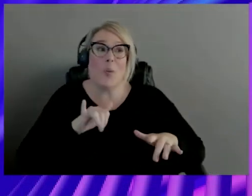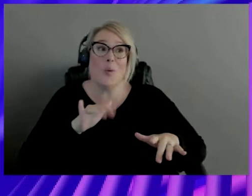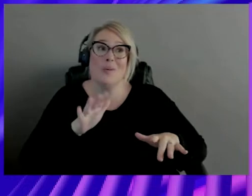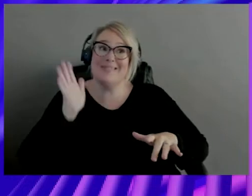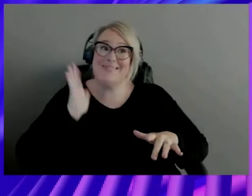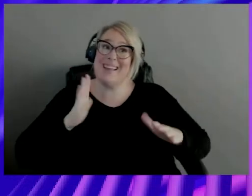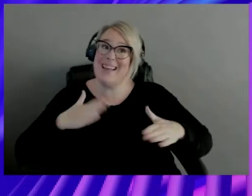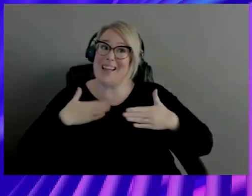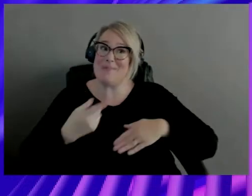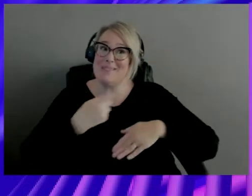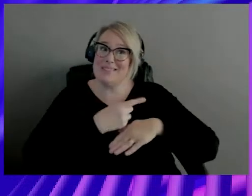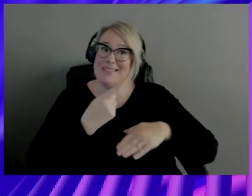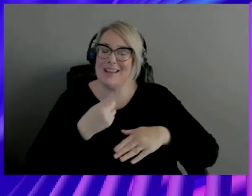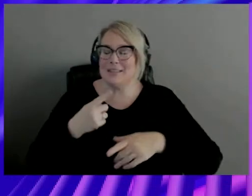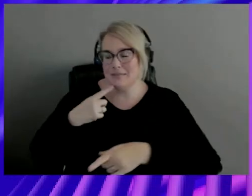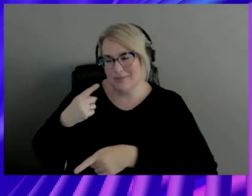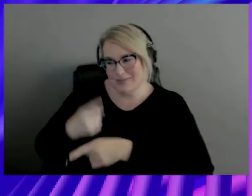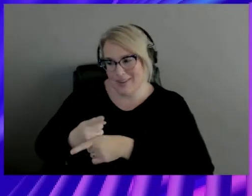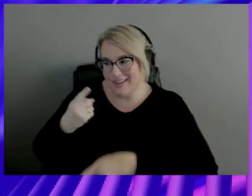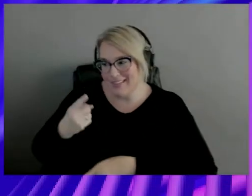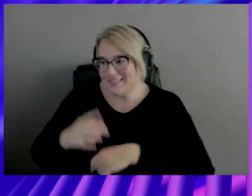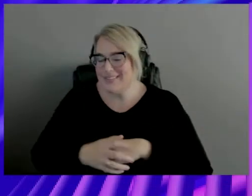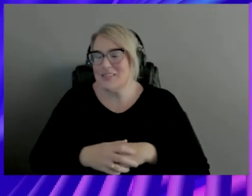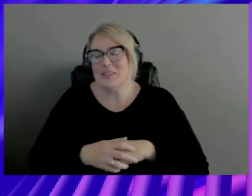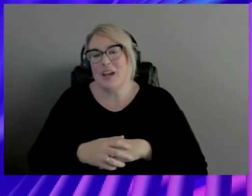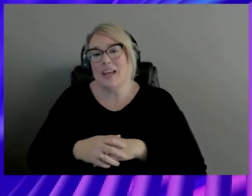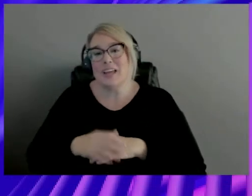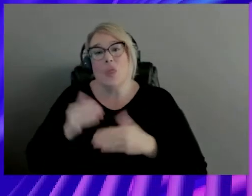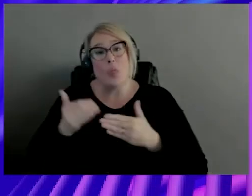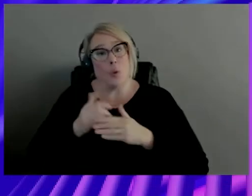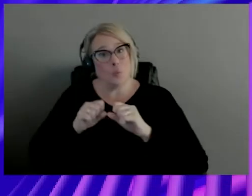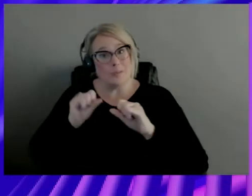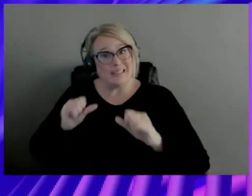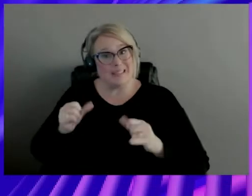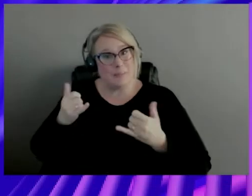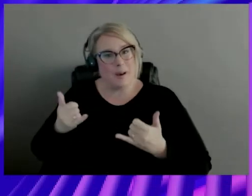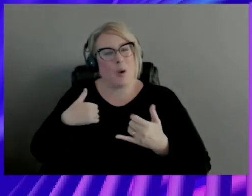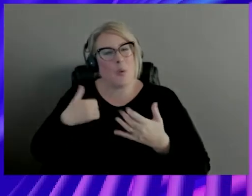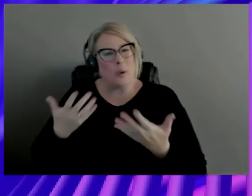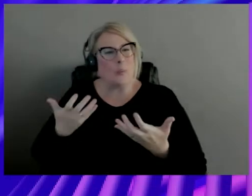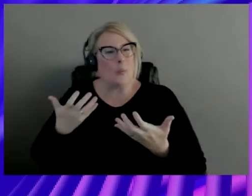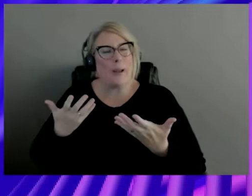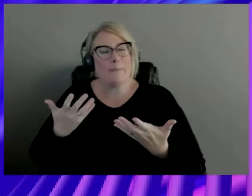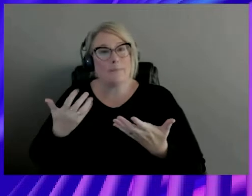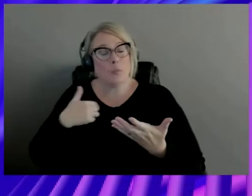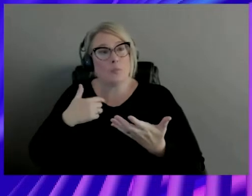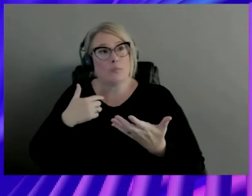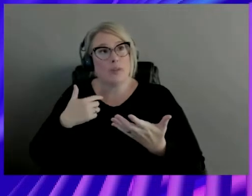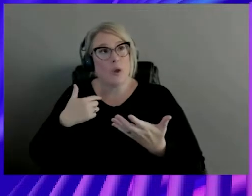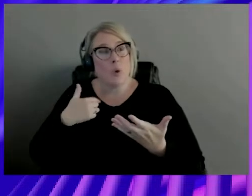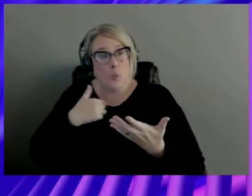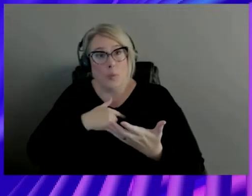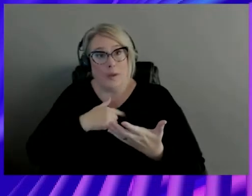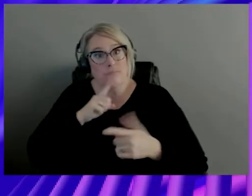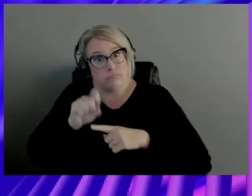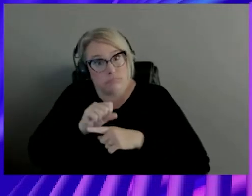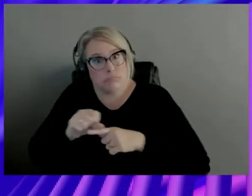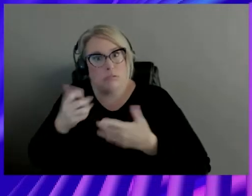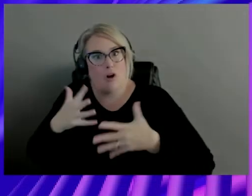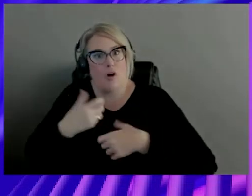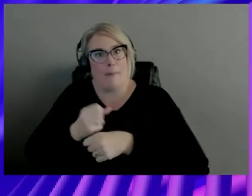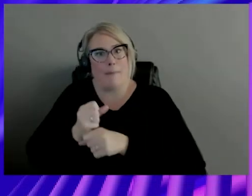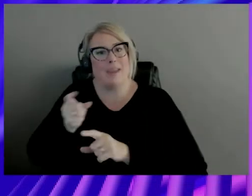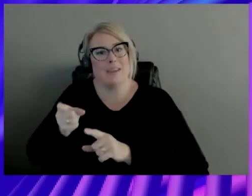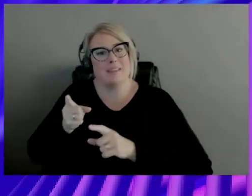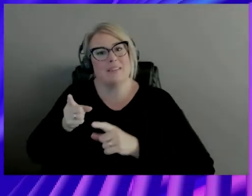right? So in the new system, we're trying to make it we have made it a more generic